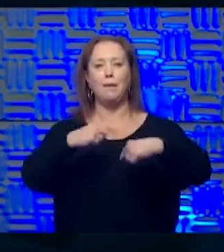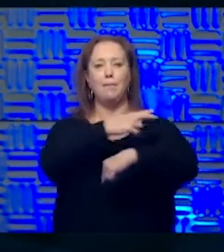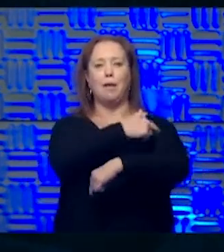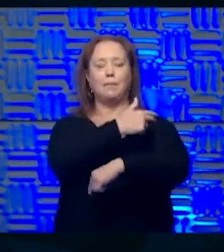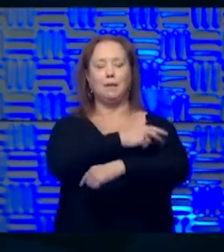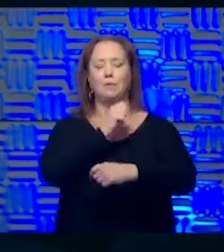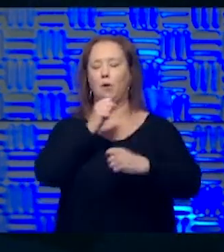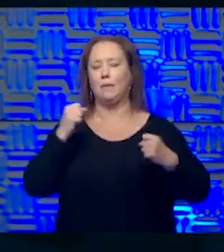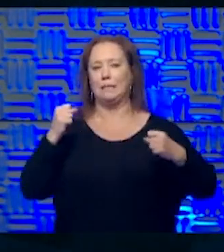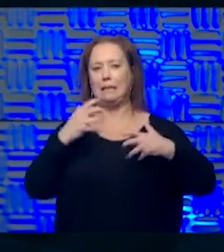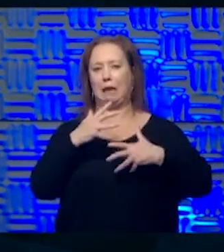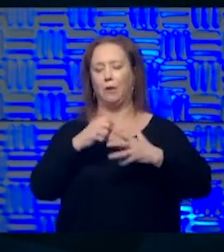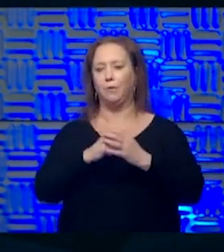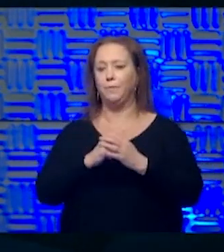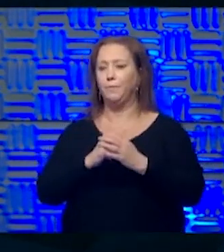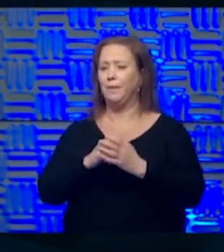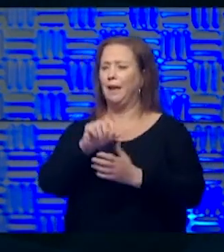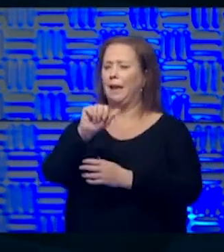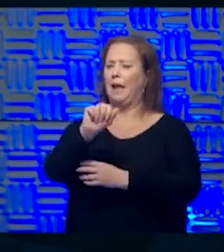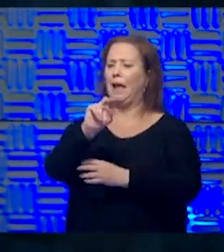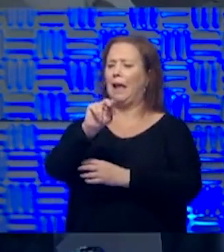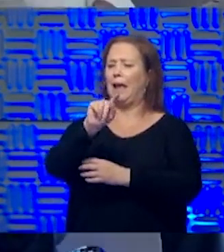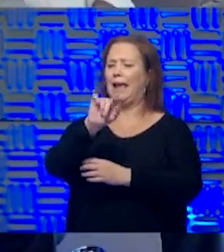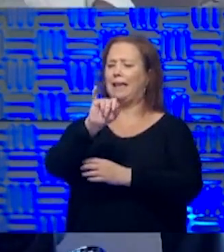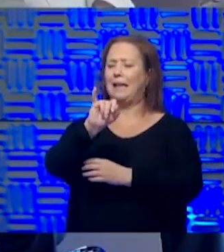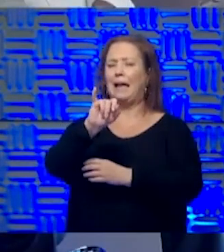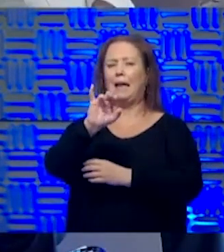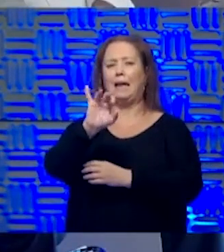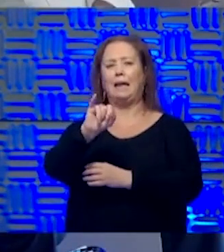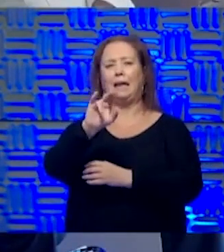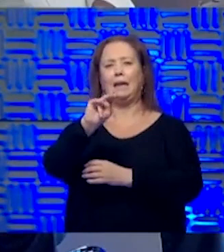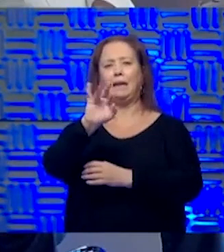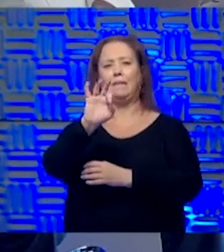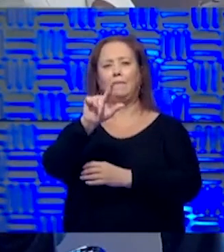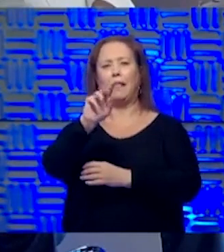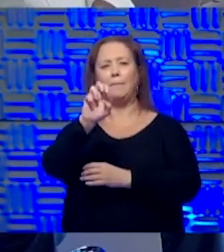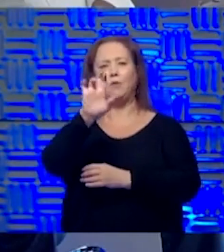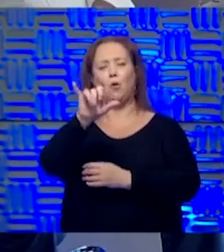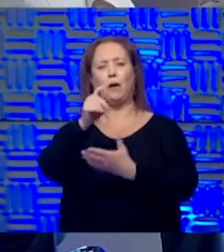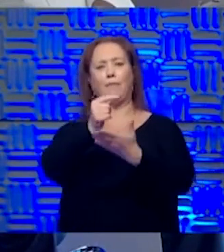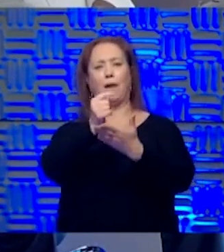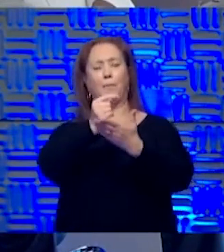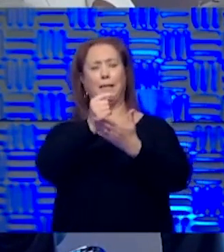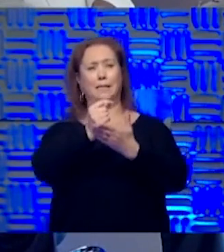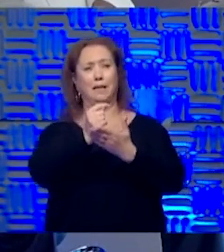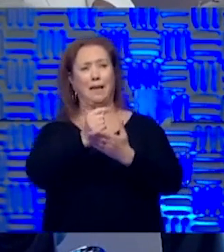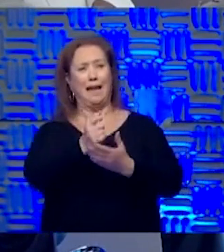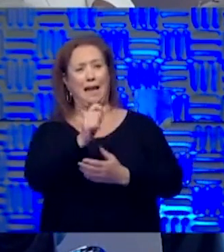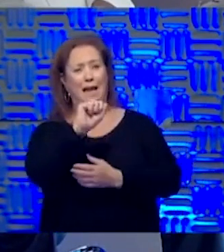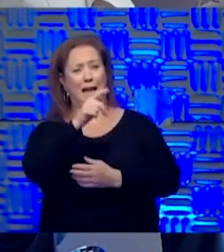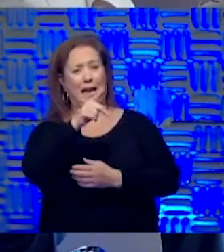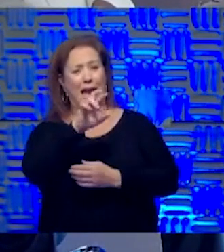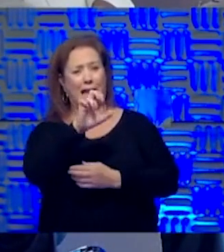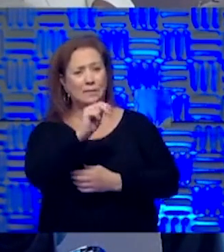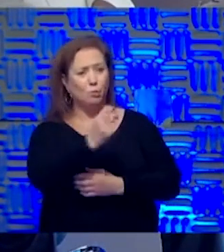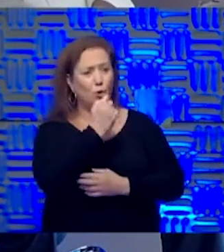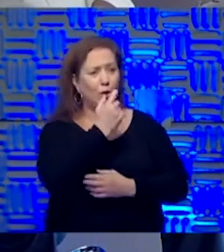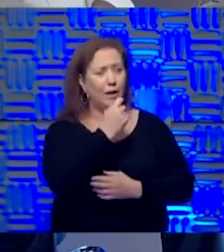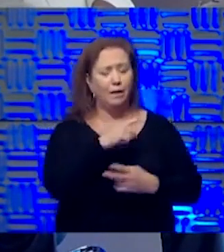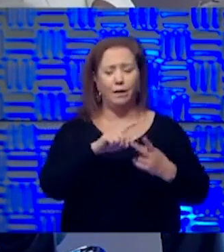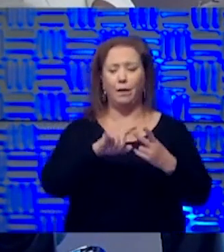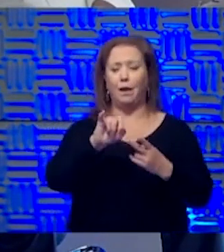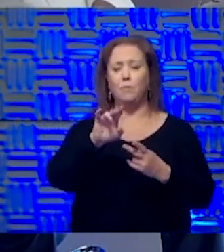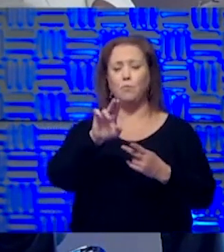need clarification around anti-inflammatory therapies used for COVID. So do I need to be taking aspirin? Should I be taking